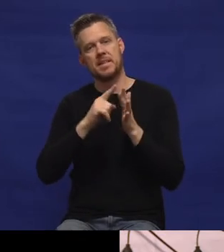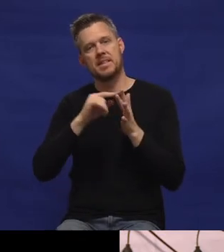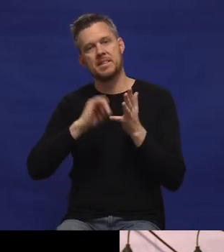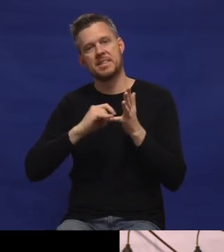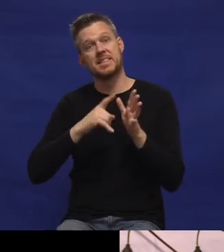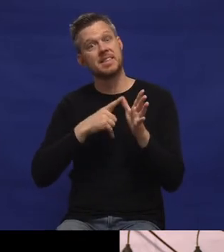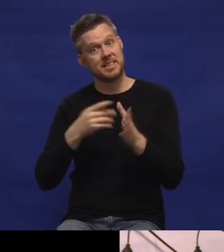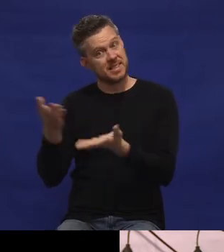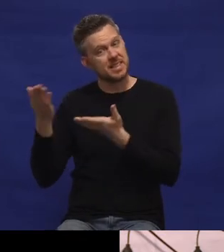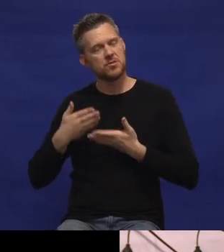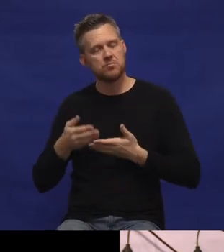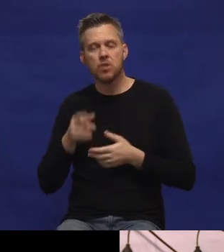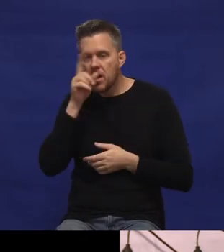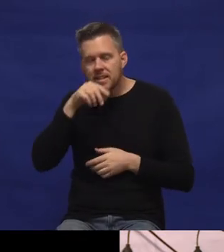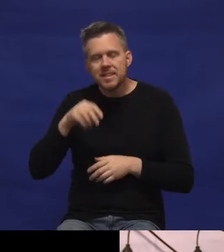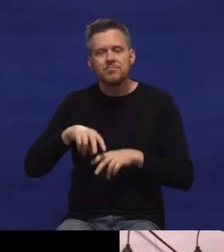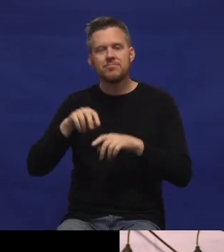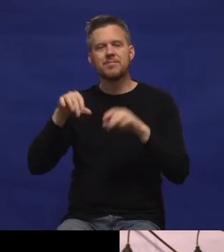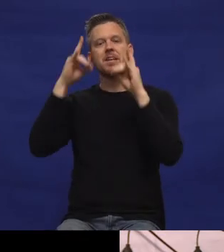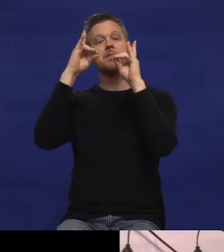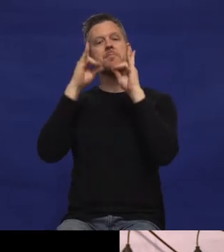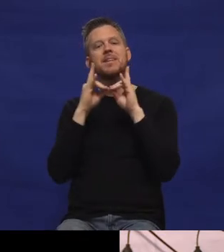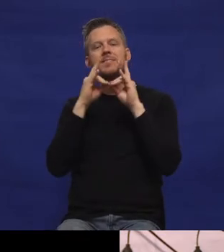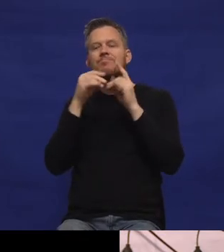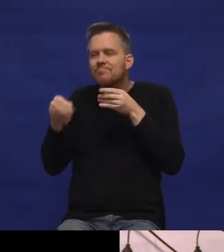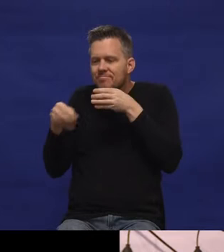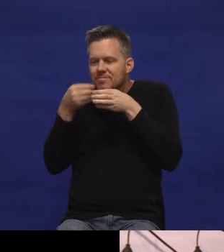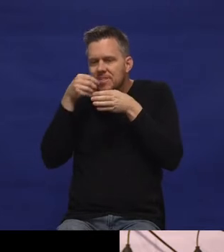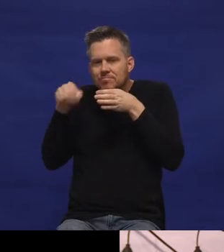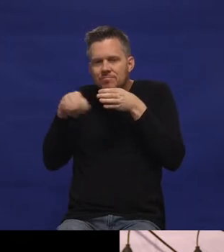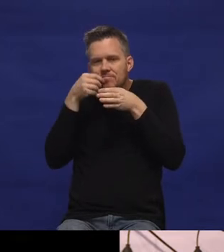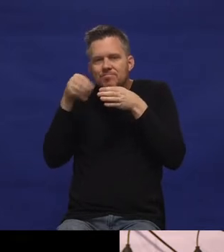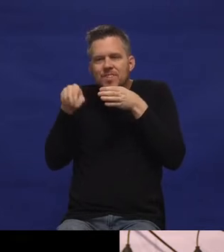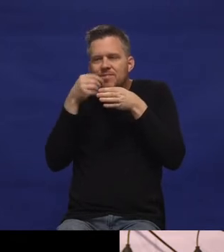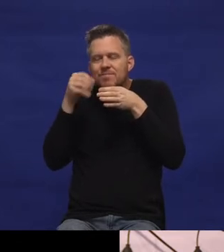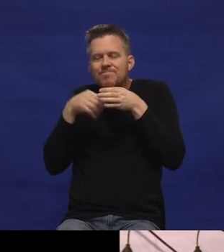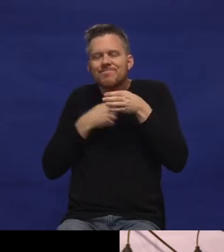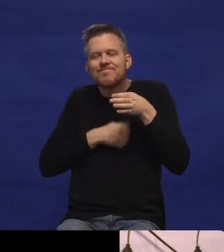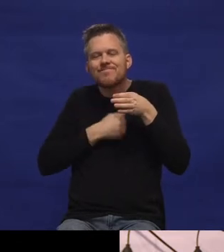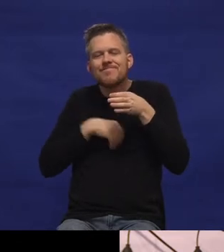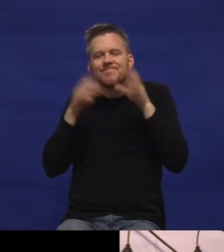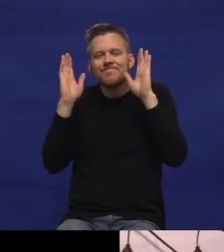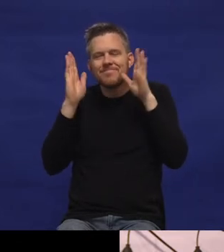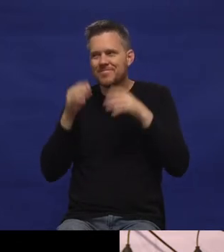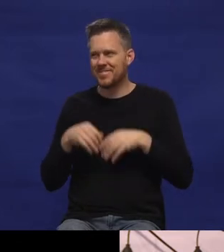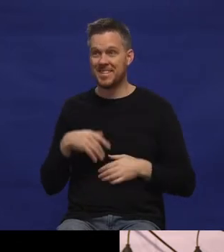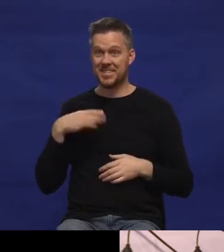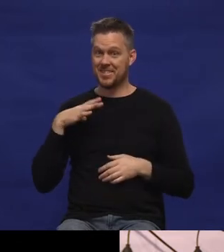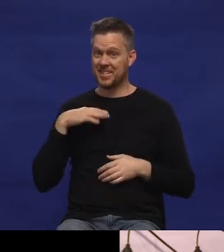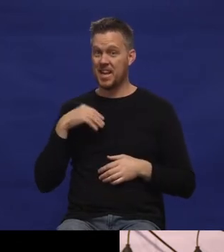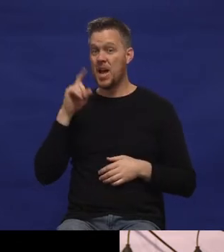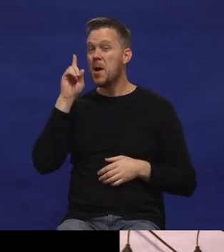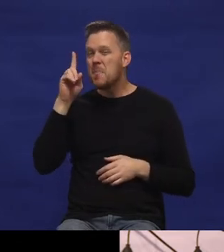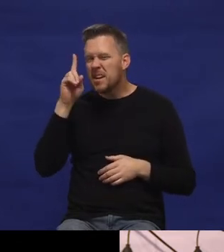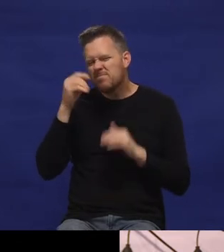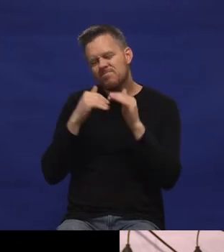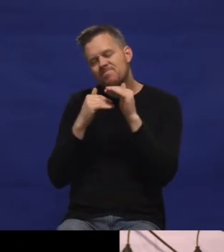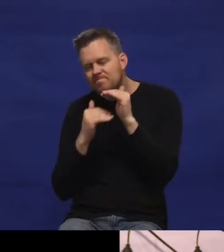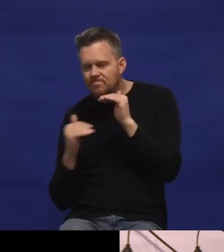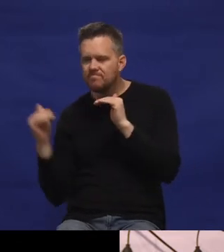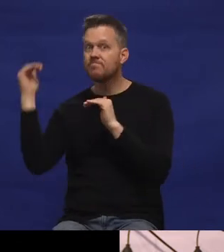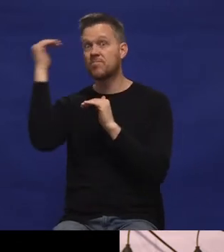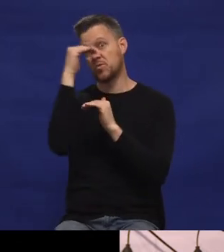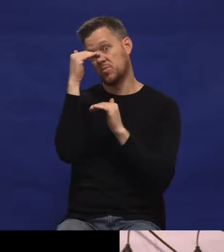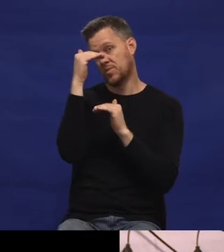Obviously, you can lay in bed right now and eat your cornflakes and enjoy church. Fine. But there might be another level if